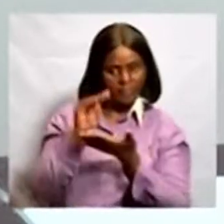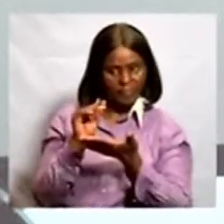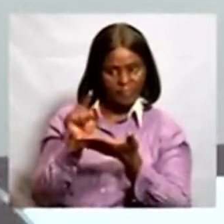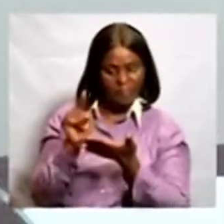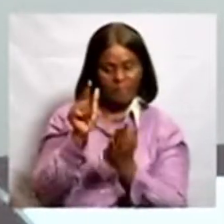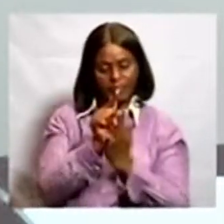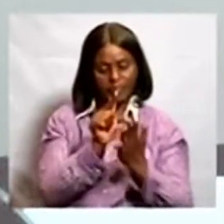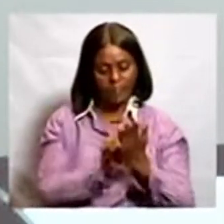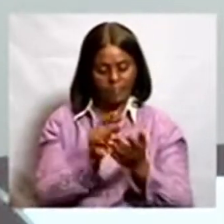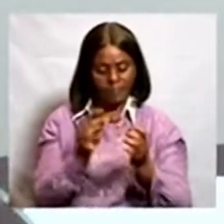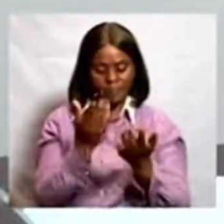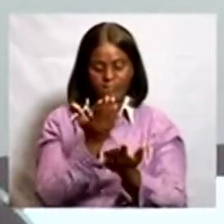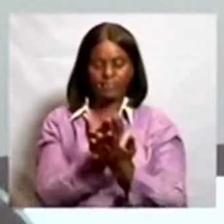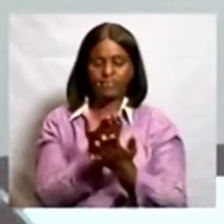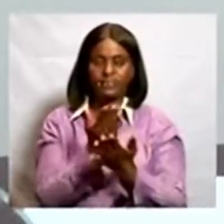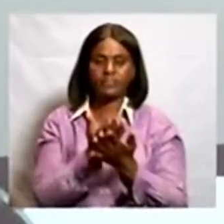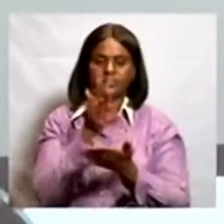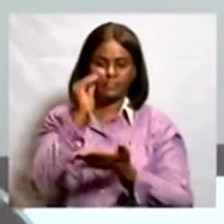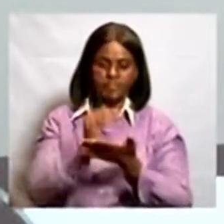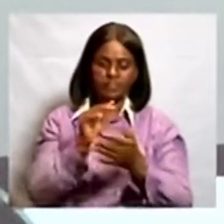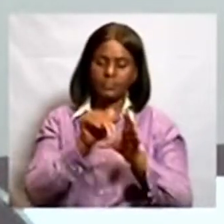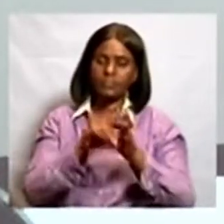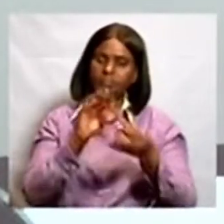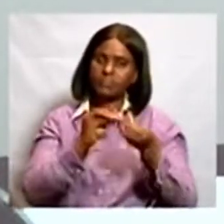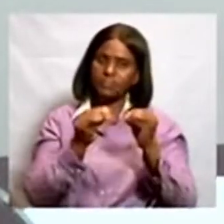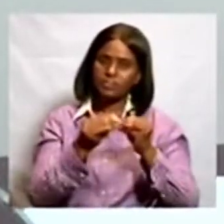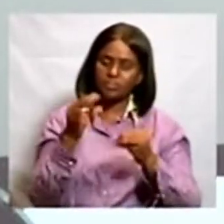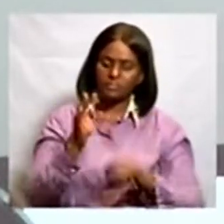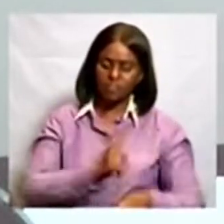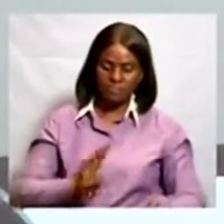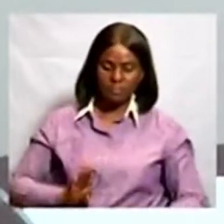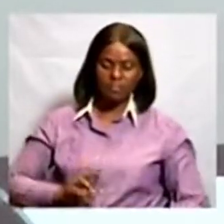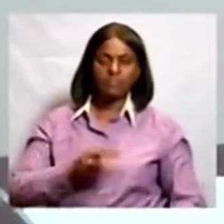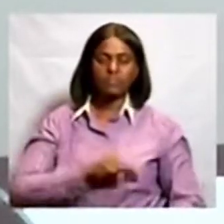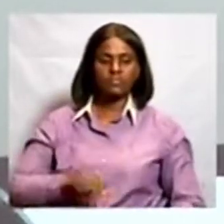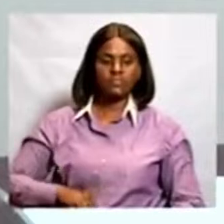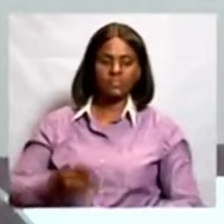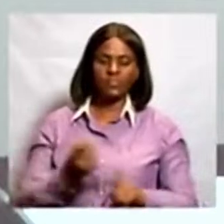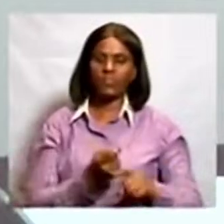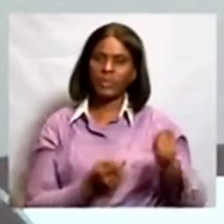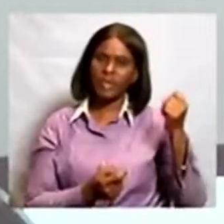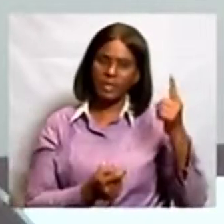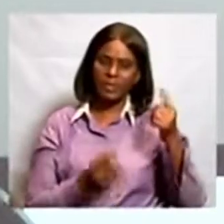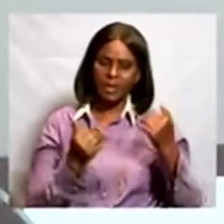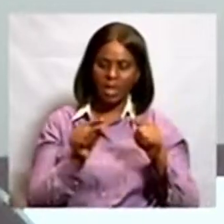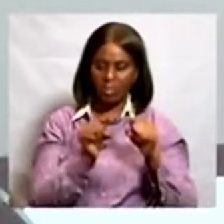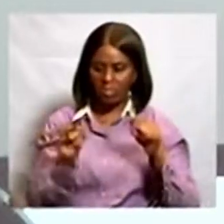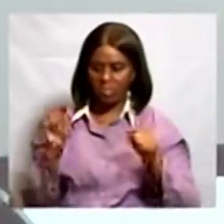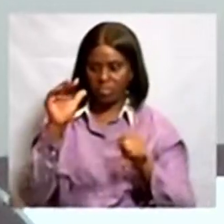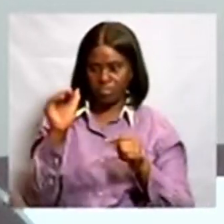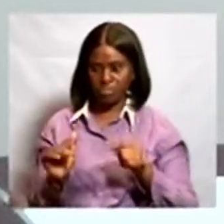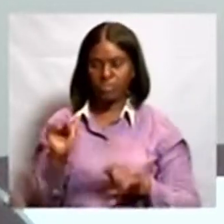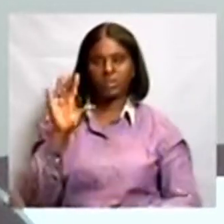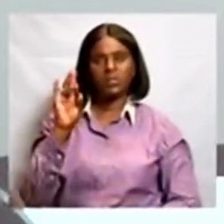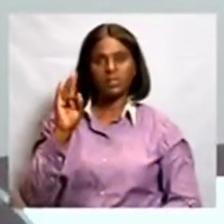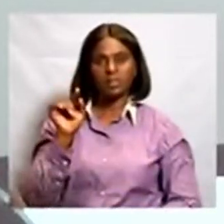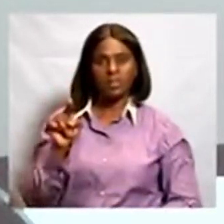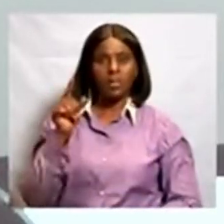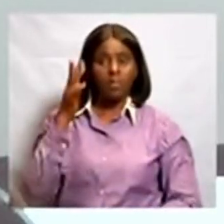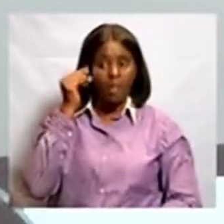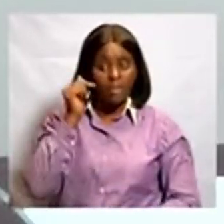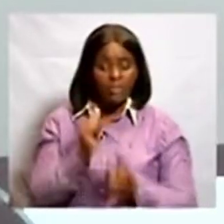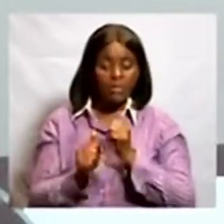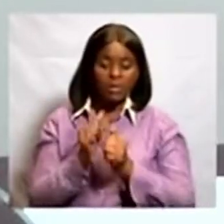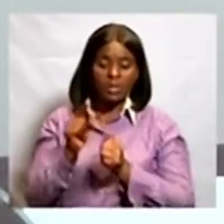is proposing a reduction in the number of board members from 11 to 7. This is also taking